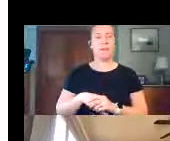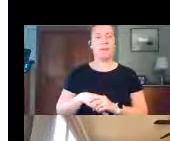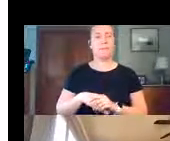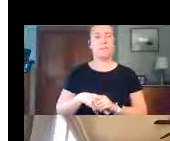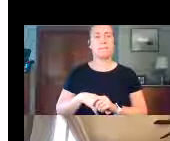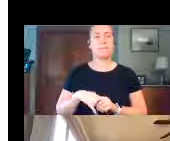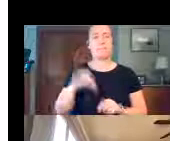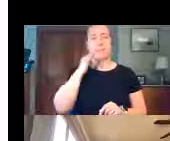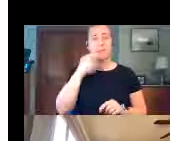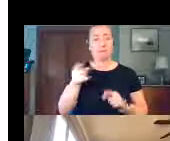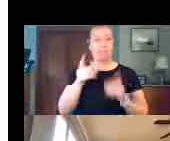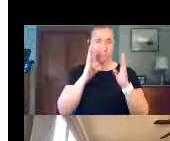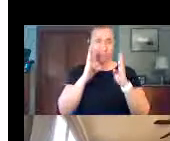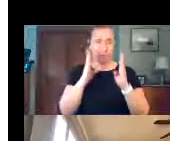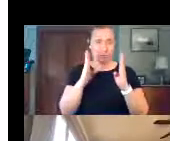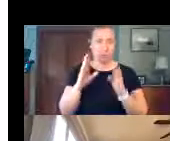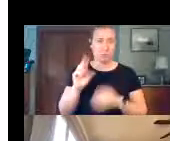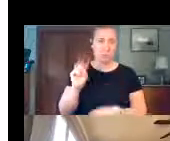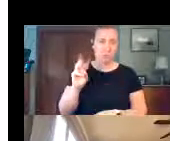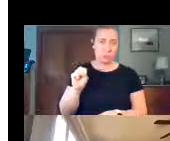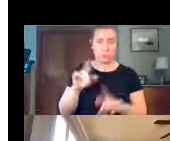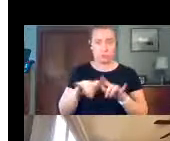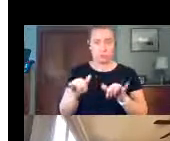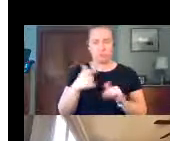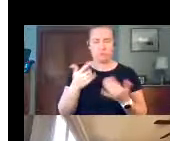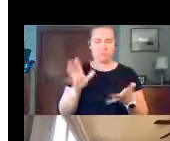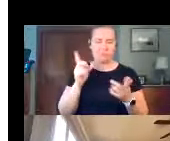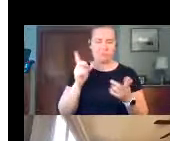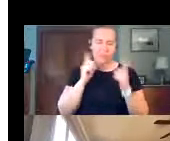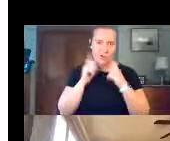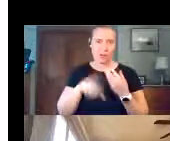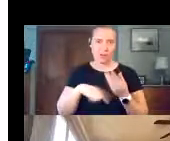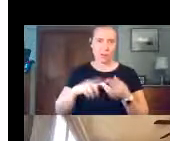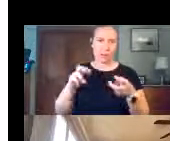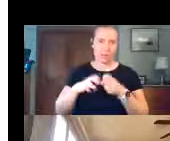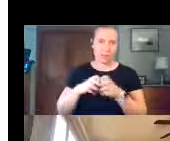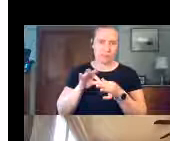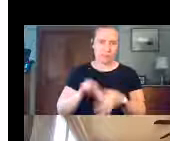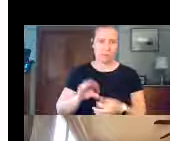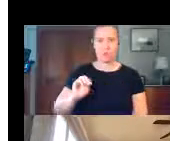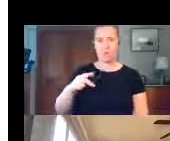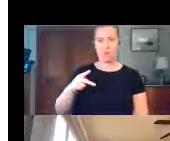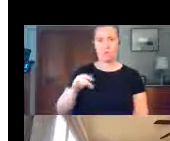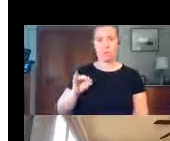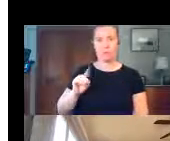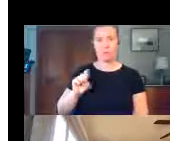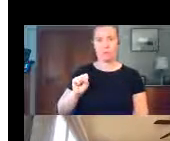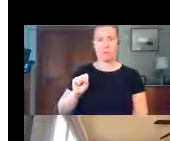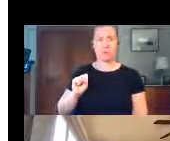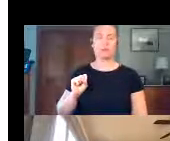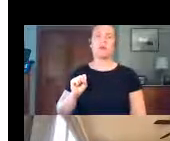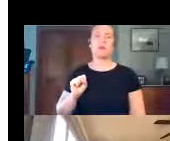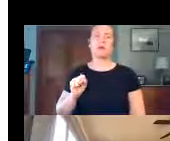the media at all, you've no doubt heard about the problem of opioids. So I'm not going to spend a lot of time talking about that. You can